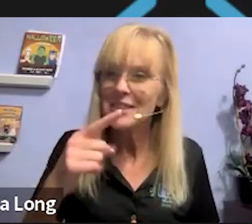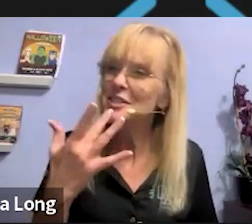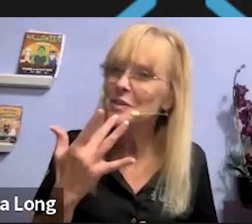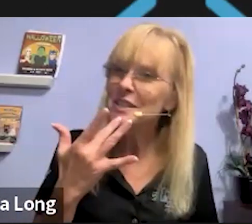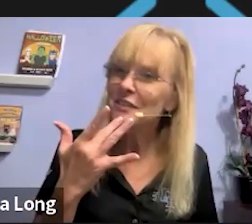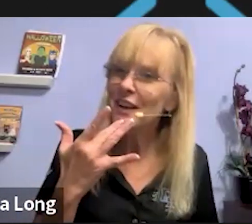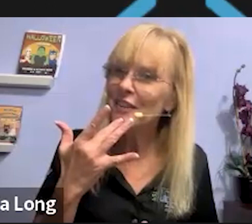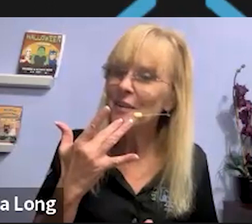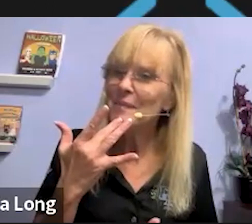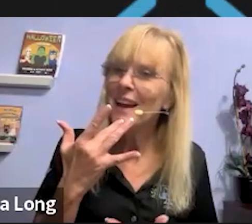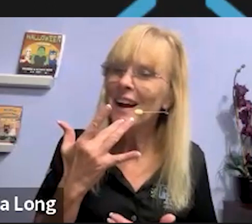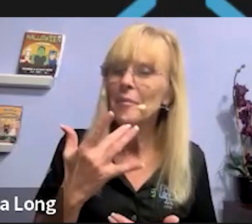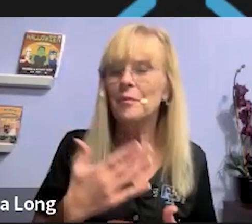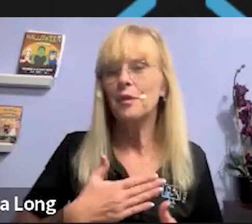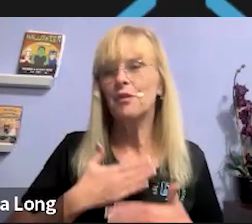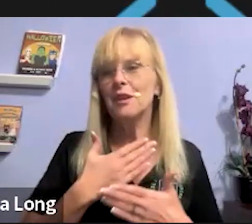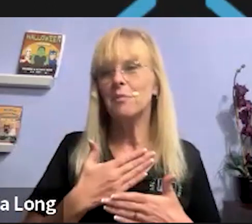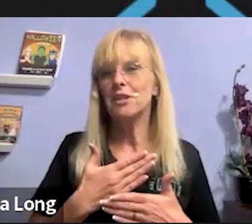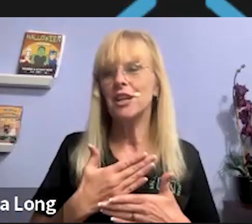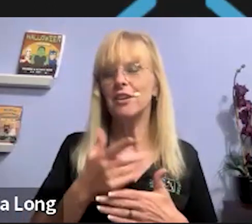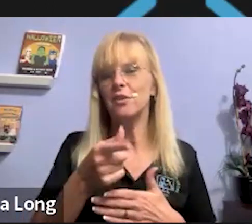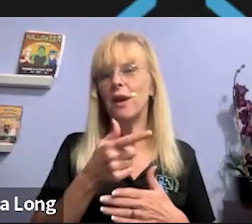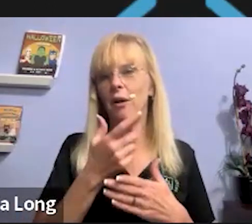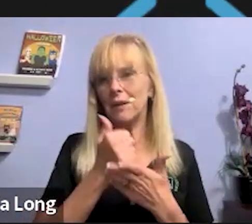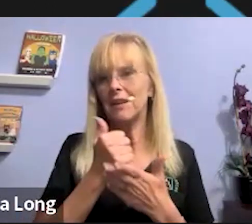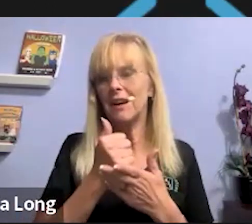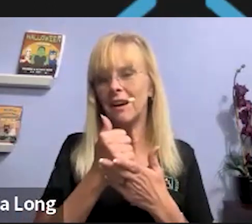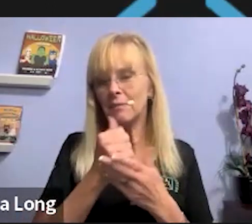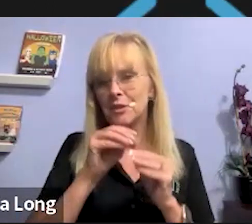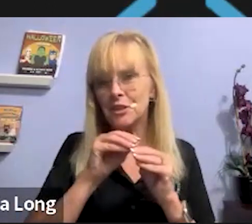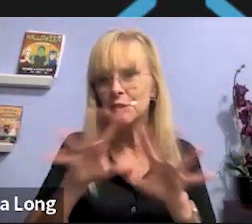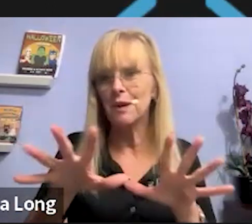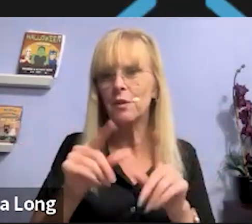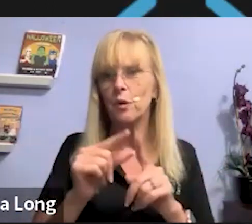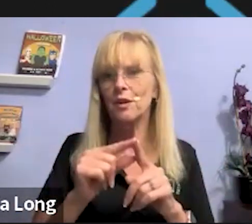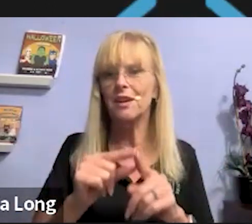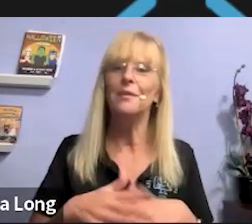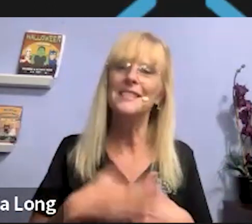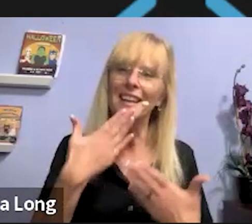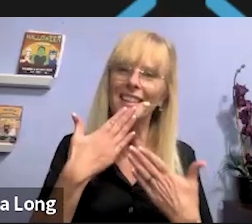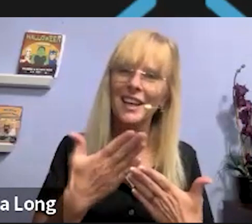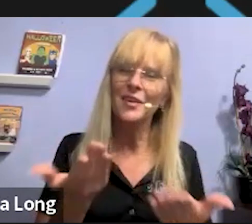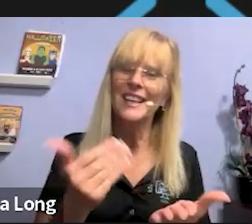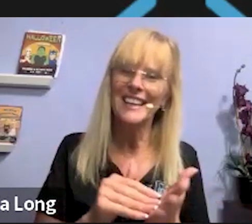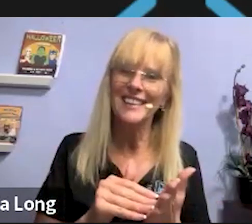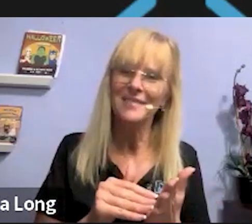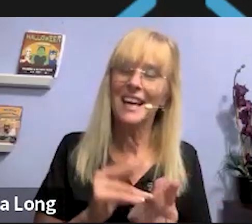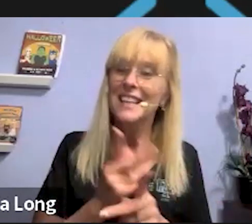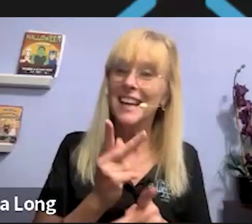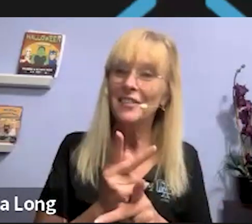don't mind, just do us a favor. We really appreciate you helping to just spread the word. We say thank